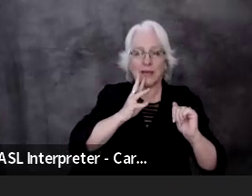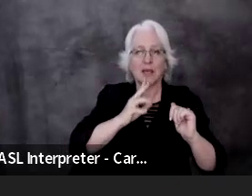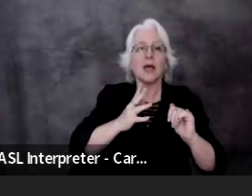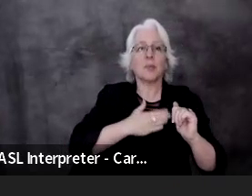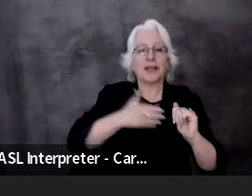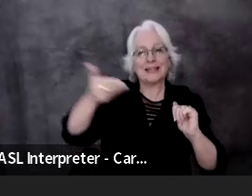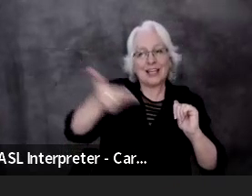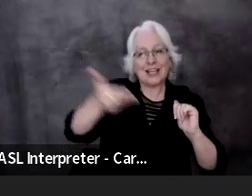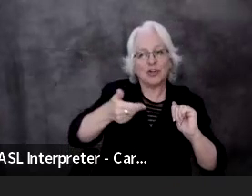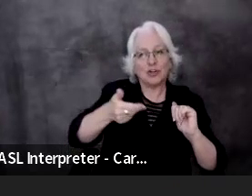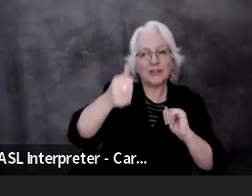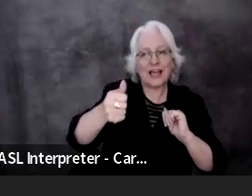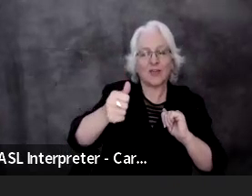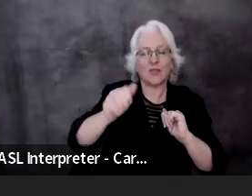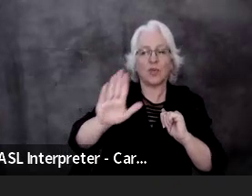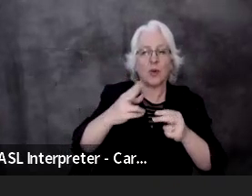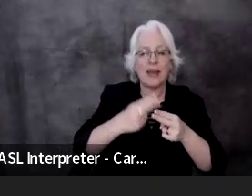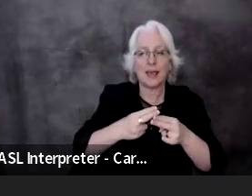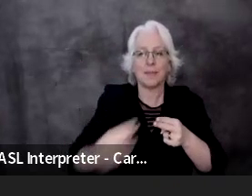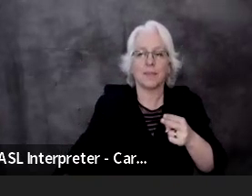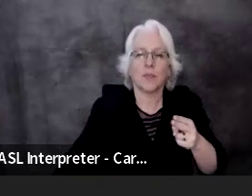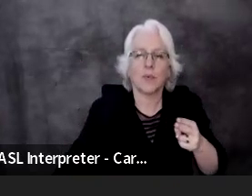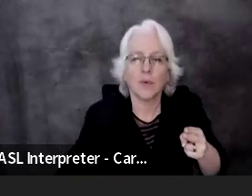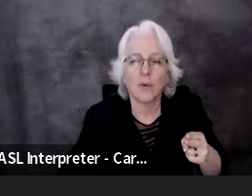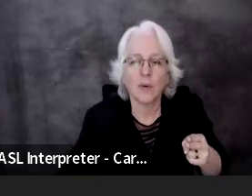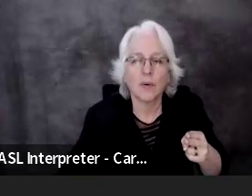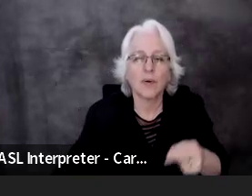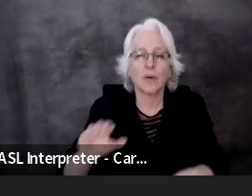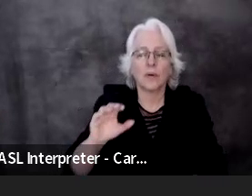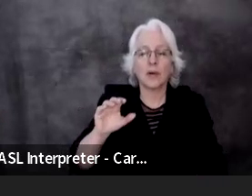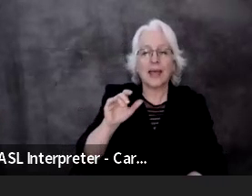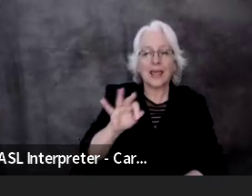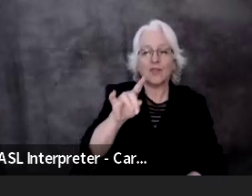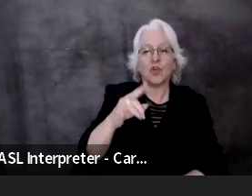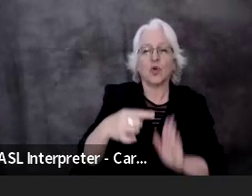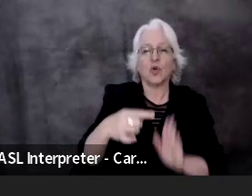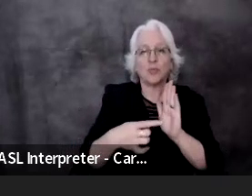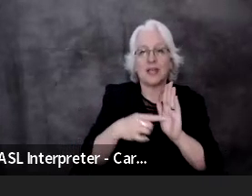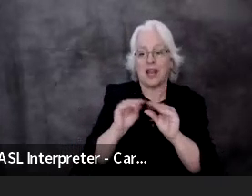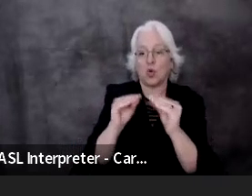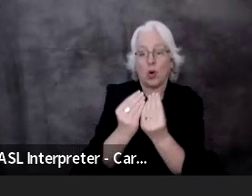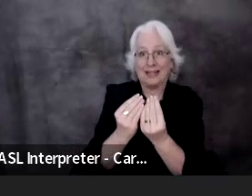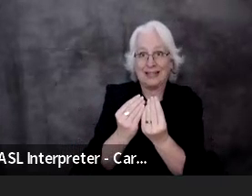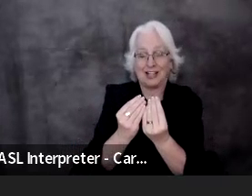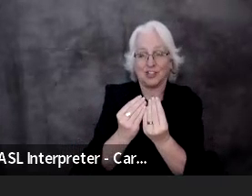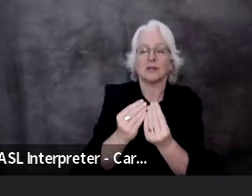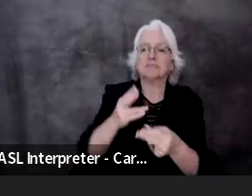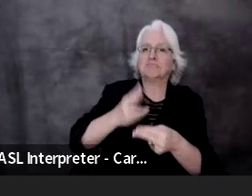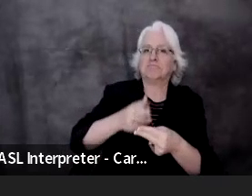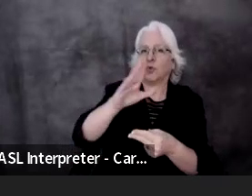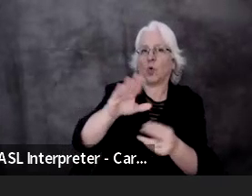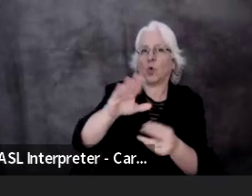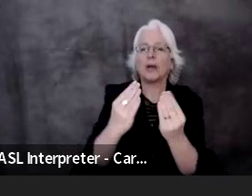introduce yourself by your name, and if you are representing an organization, please also share your